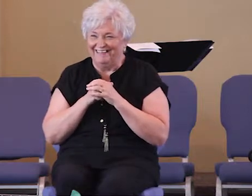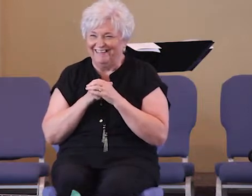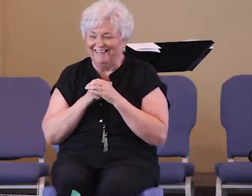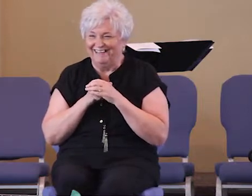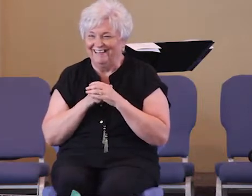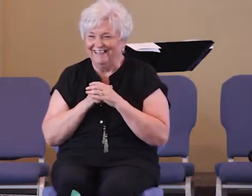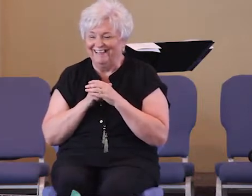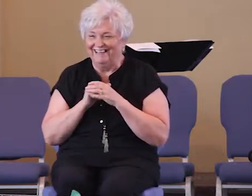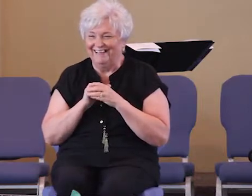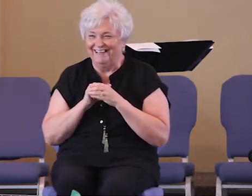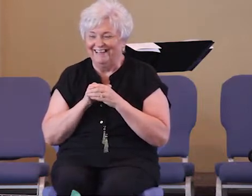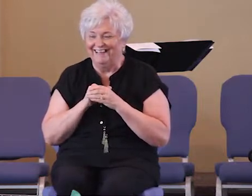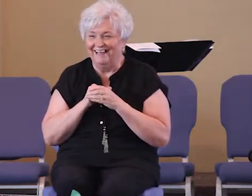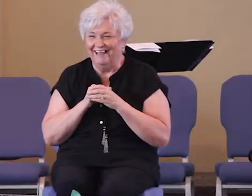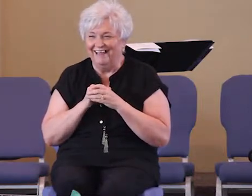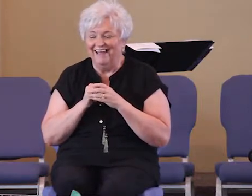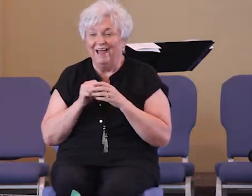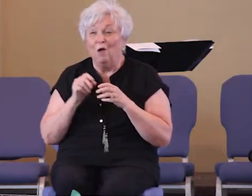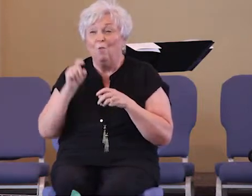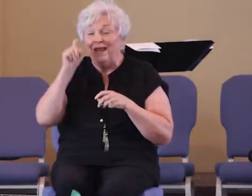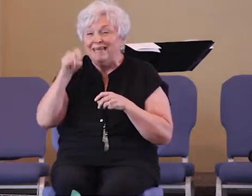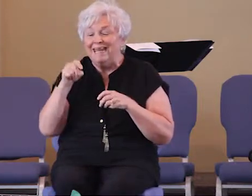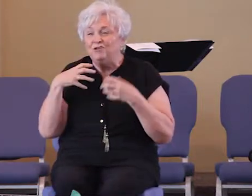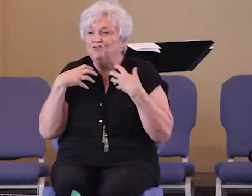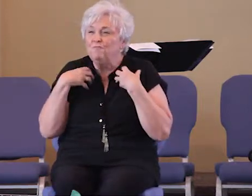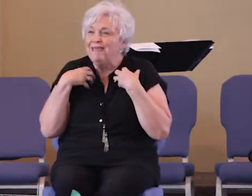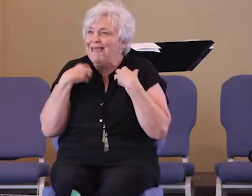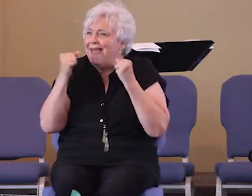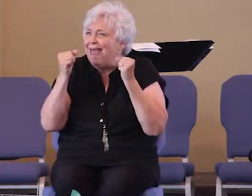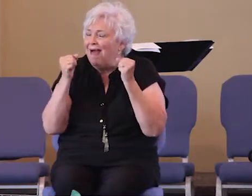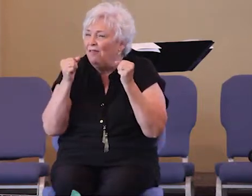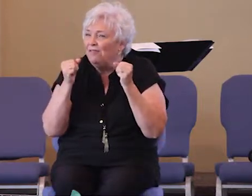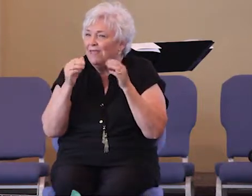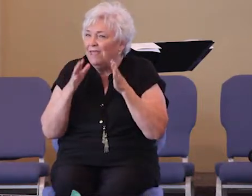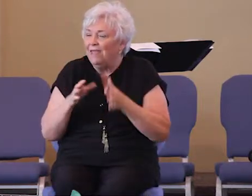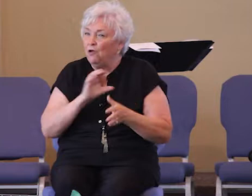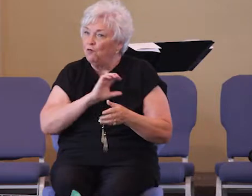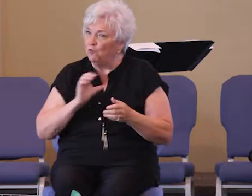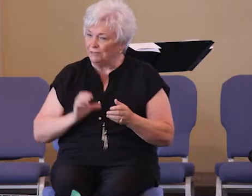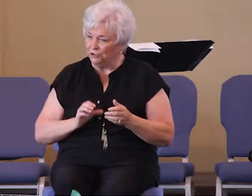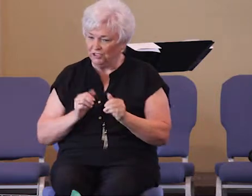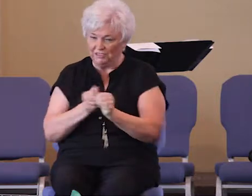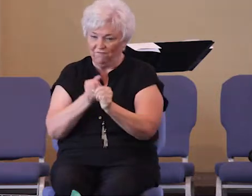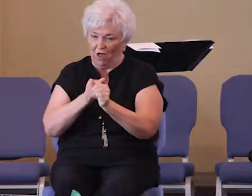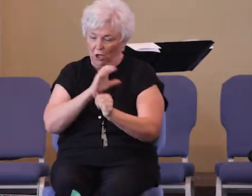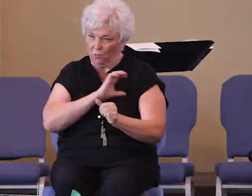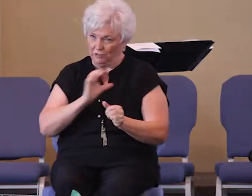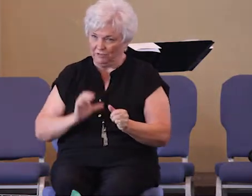So we need to be healthy Christians, healthy followers of Christ.